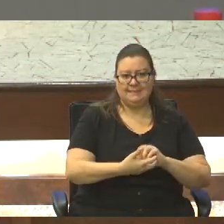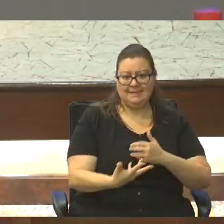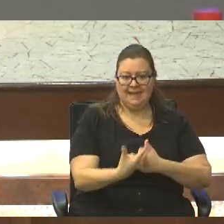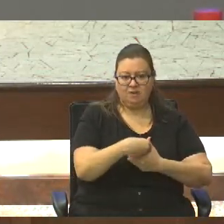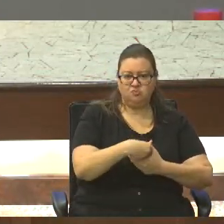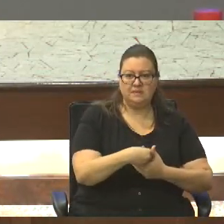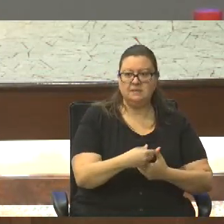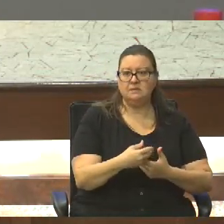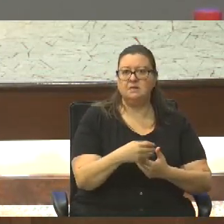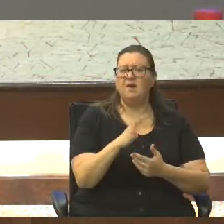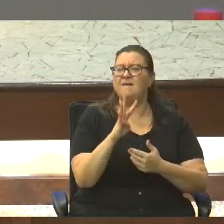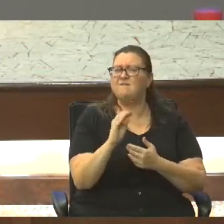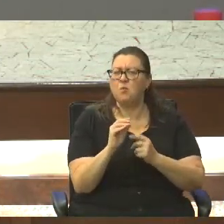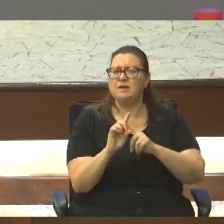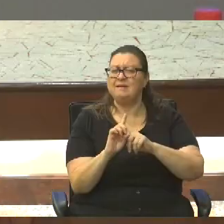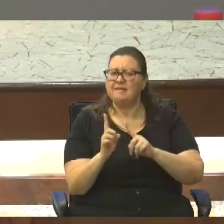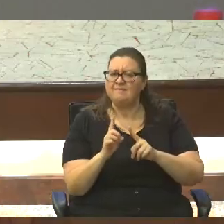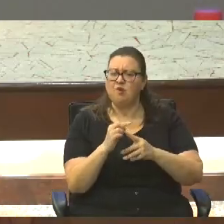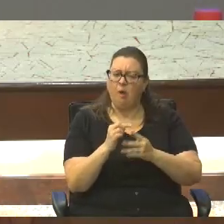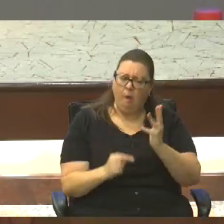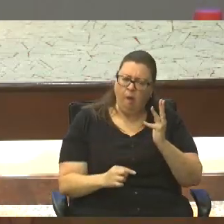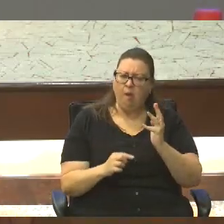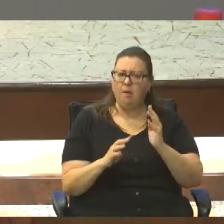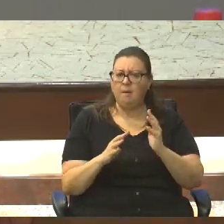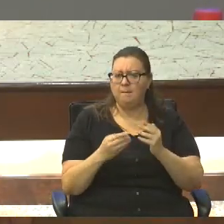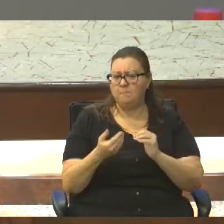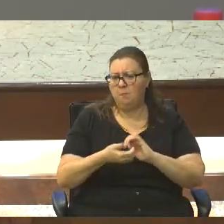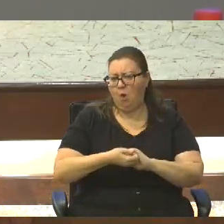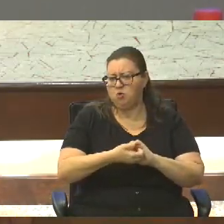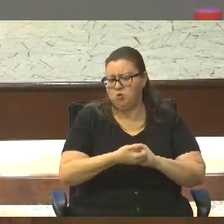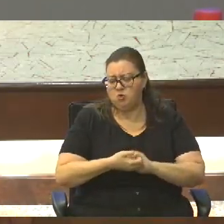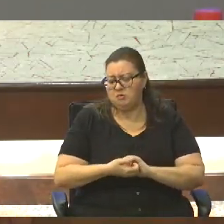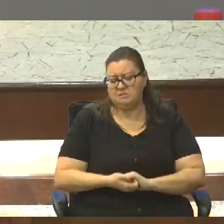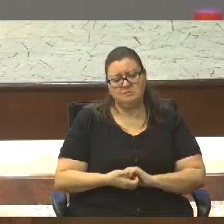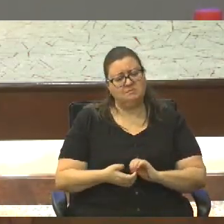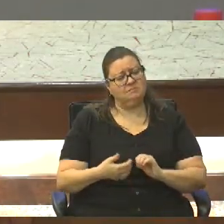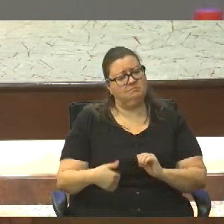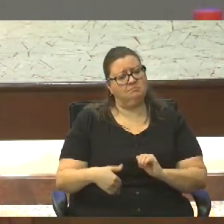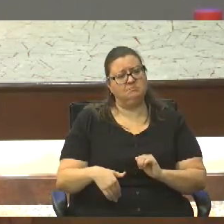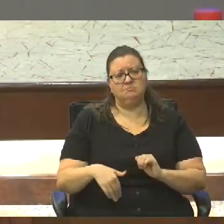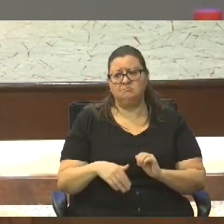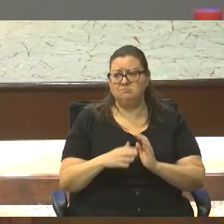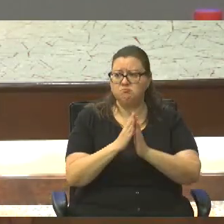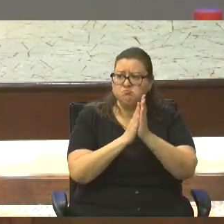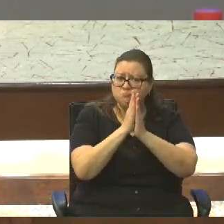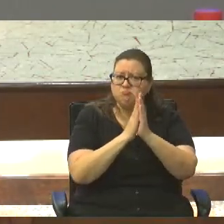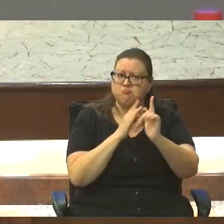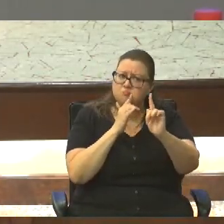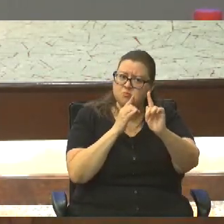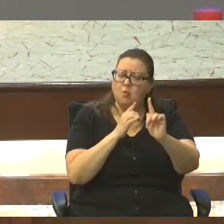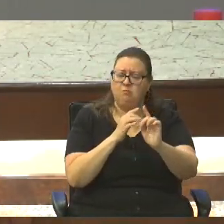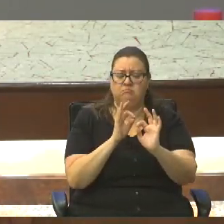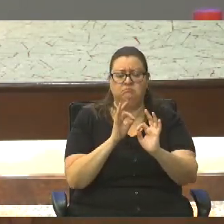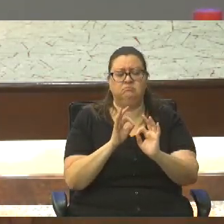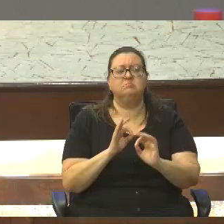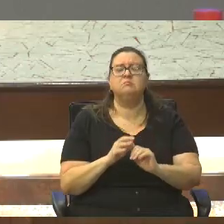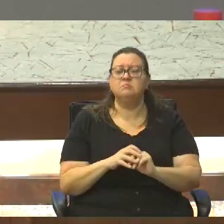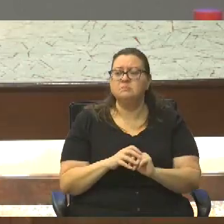about 40 different potential partners, that's very ambitious, and I'm glad you got around to everybody. I like the categorization